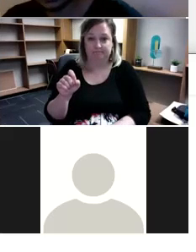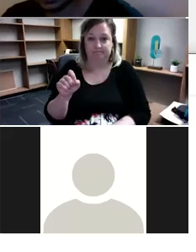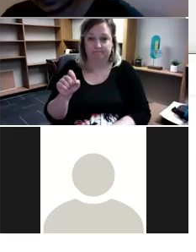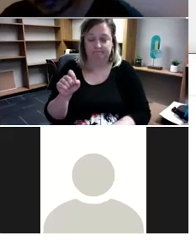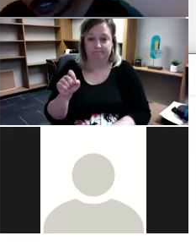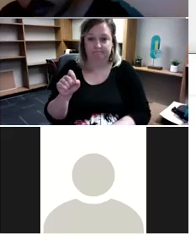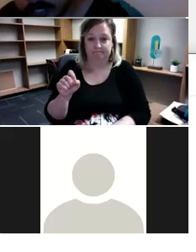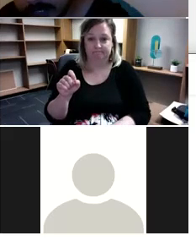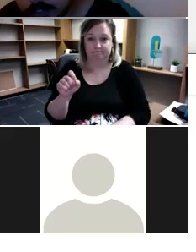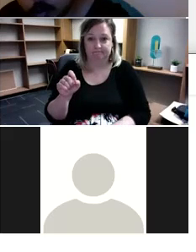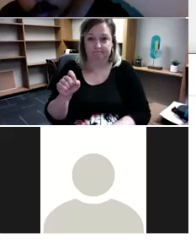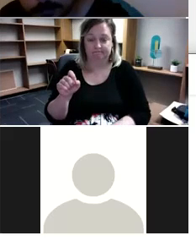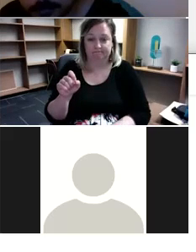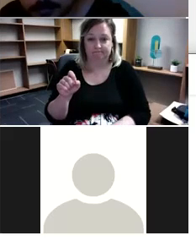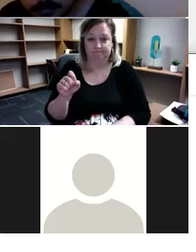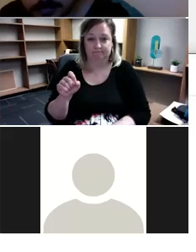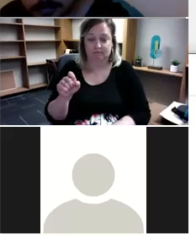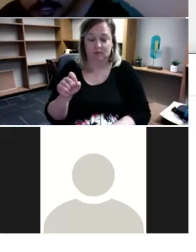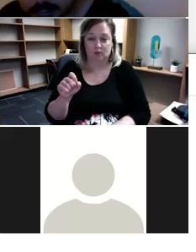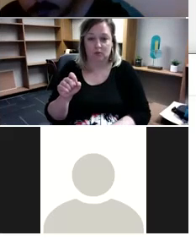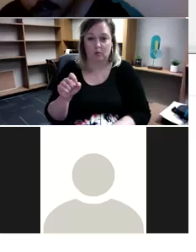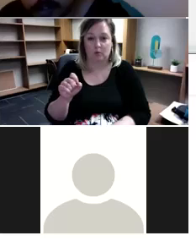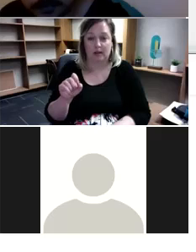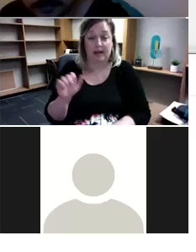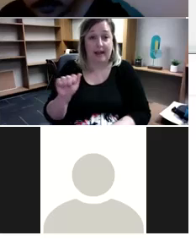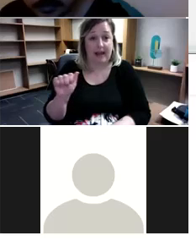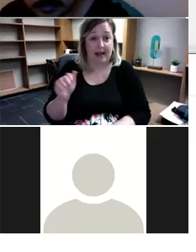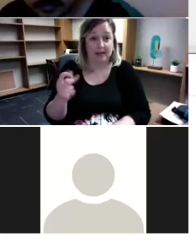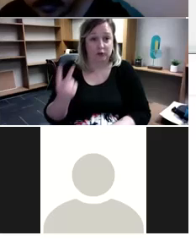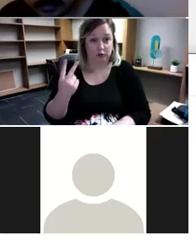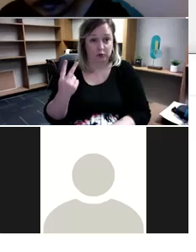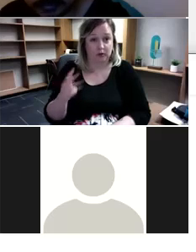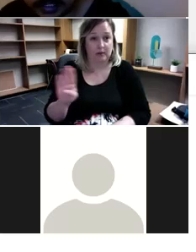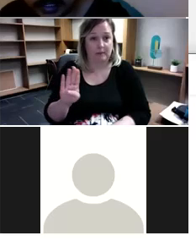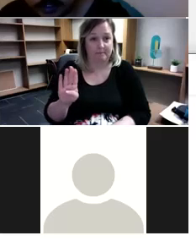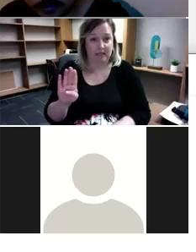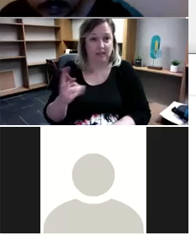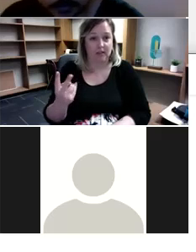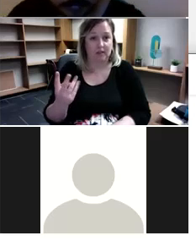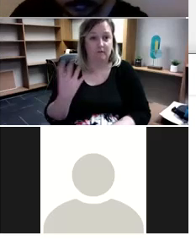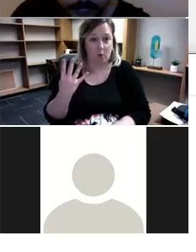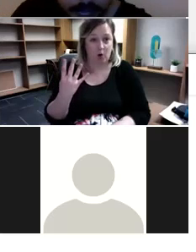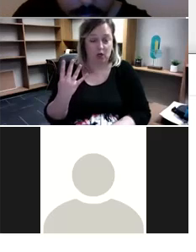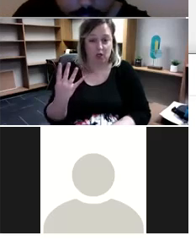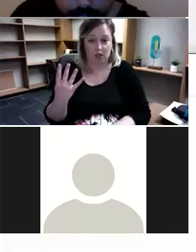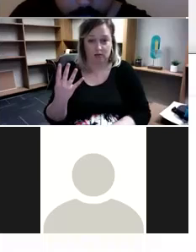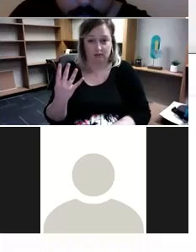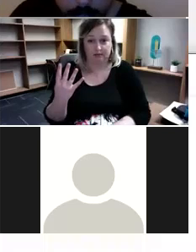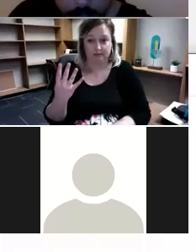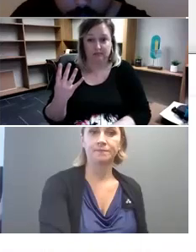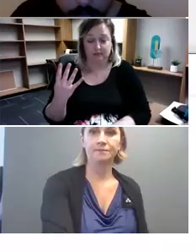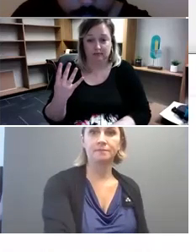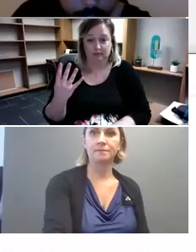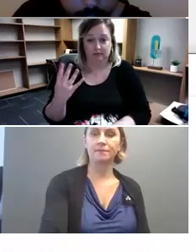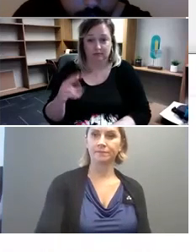in this case, our a is 2, b is 4, n log base n raised to